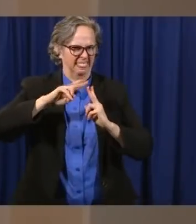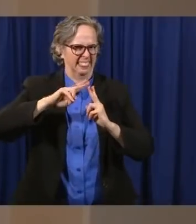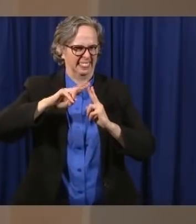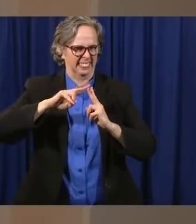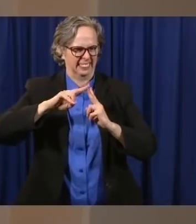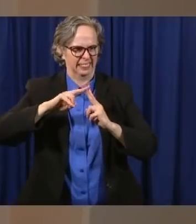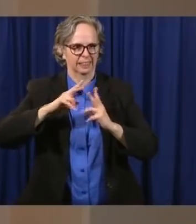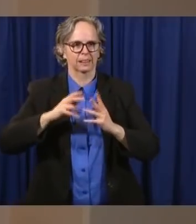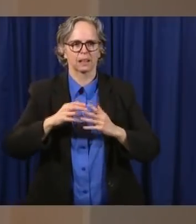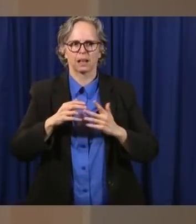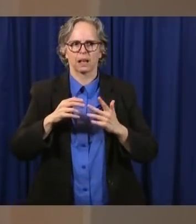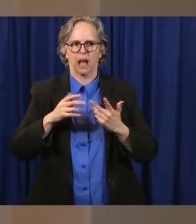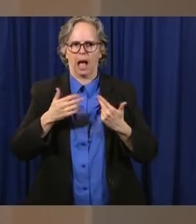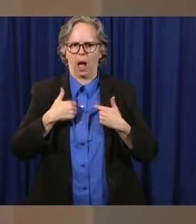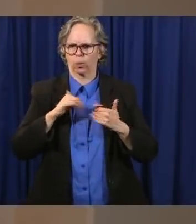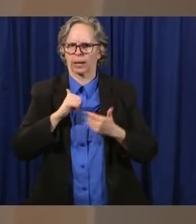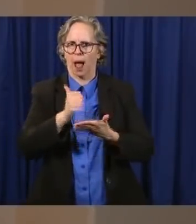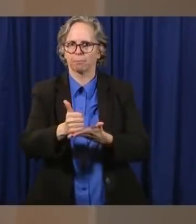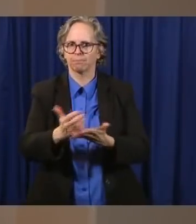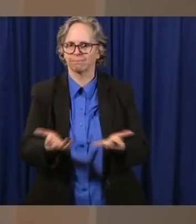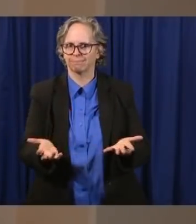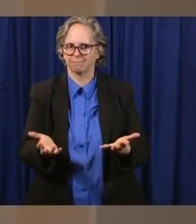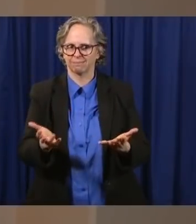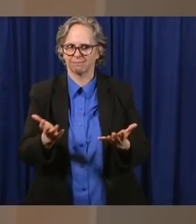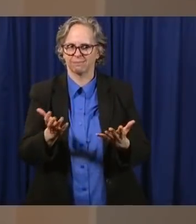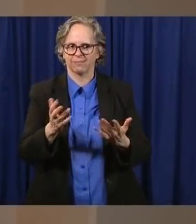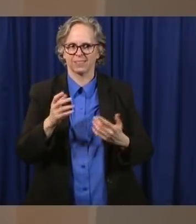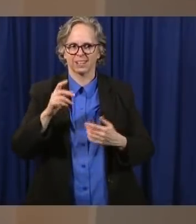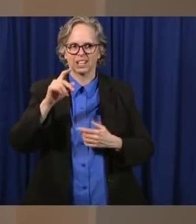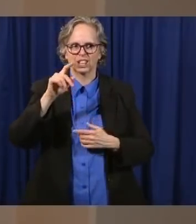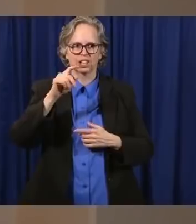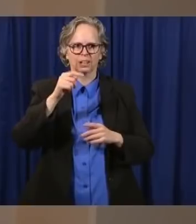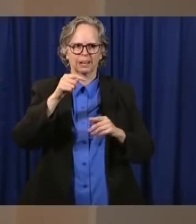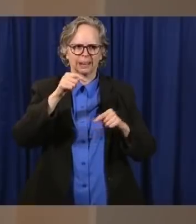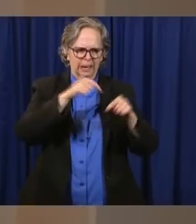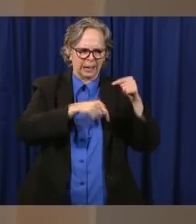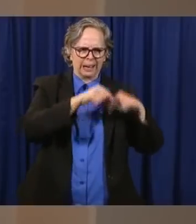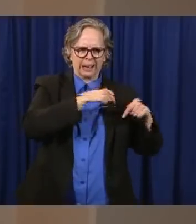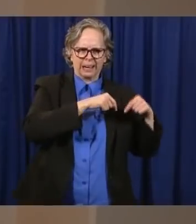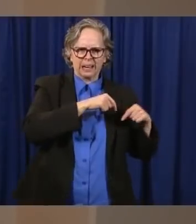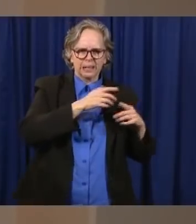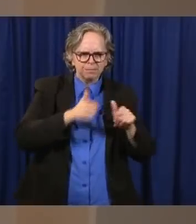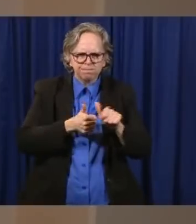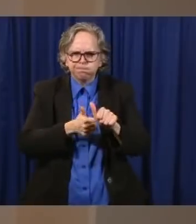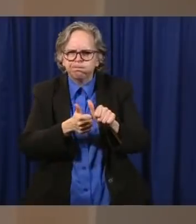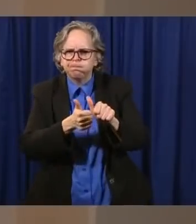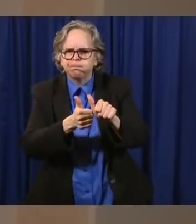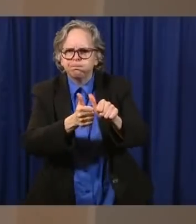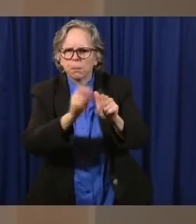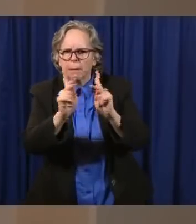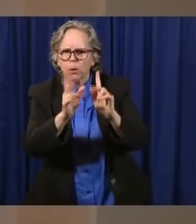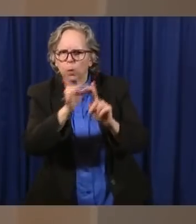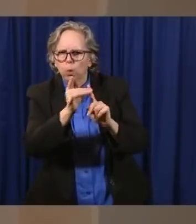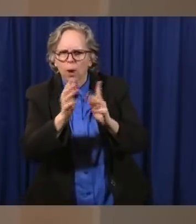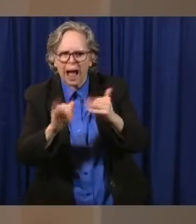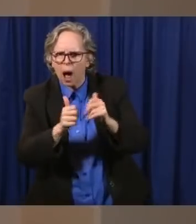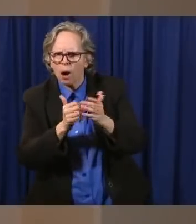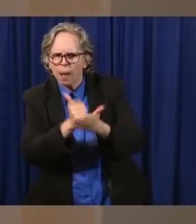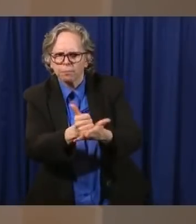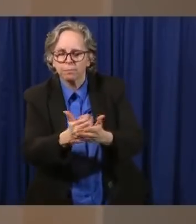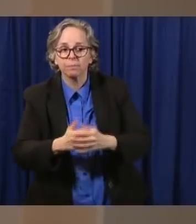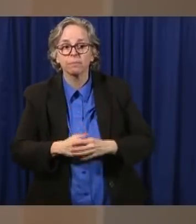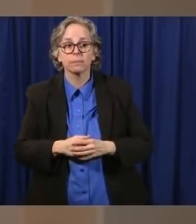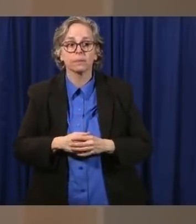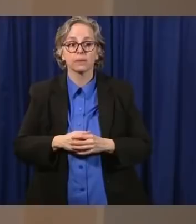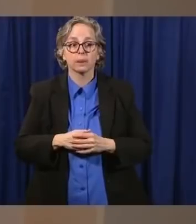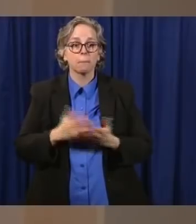by tracking them, taking that data, and then allowing them perhaps to move to the front of the line as far as getting